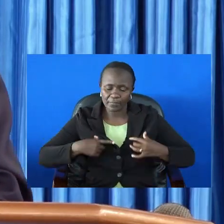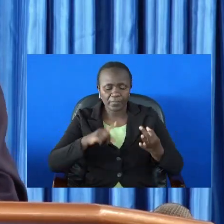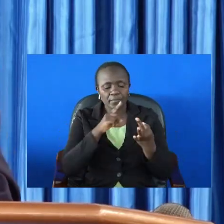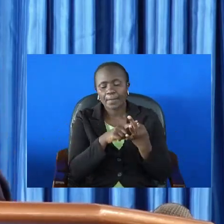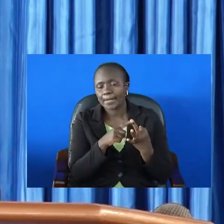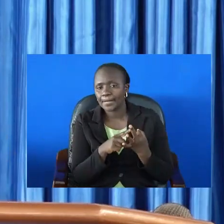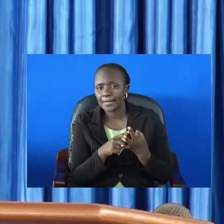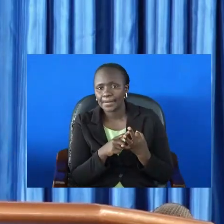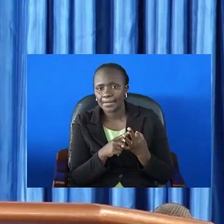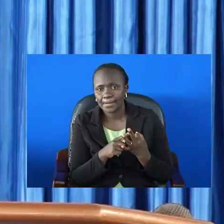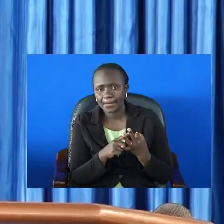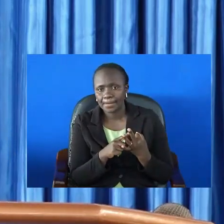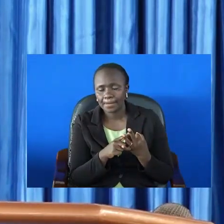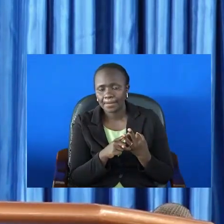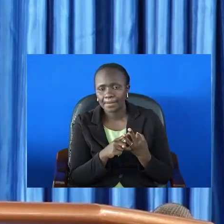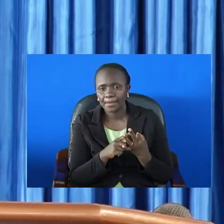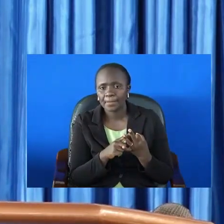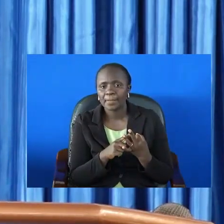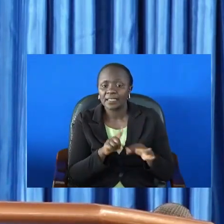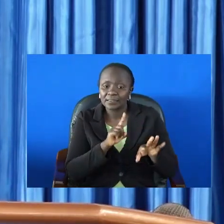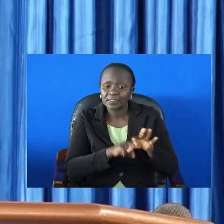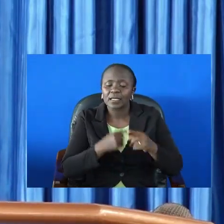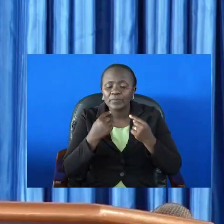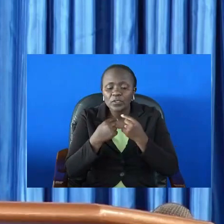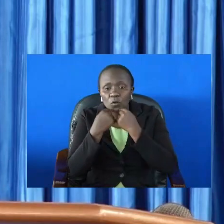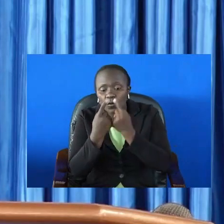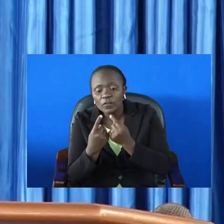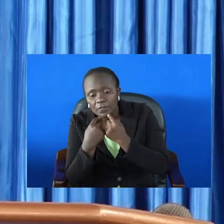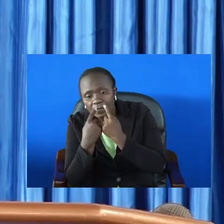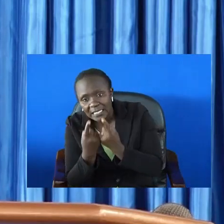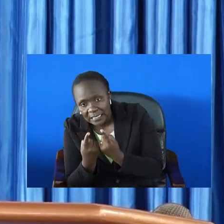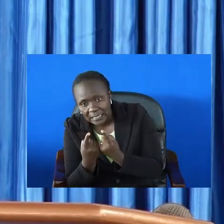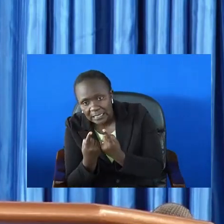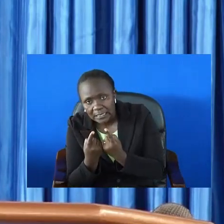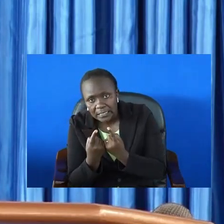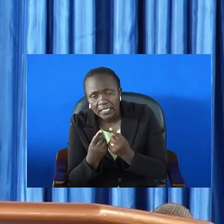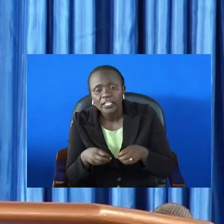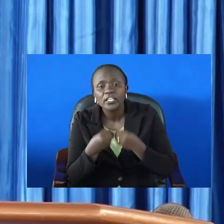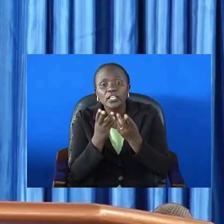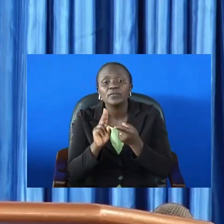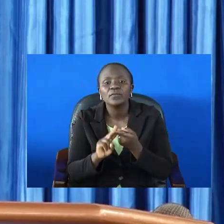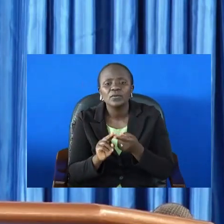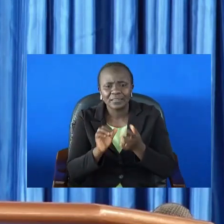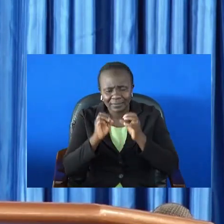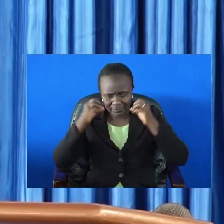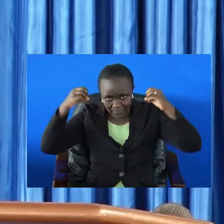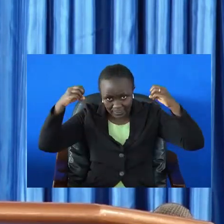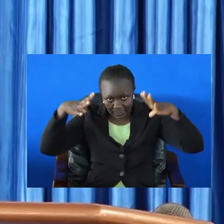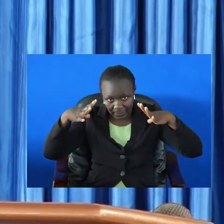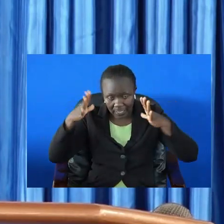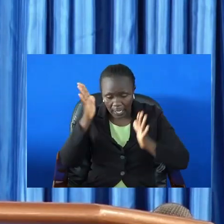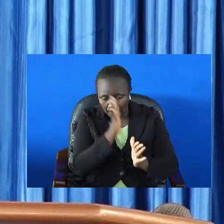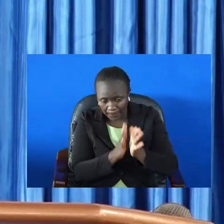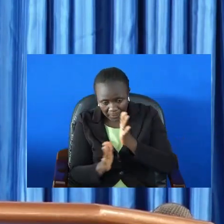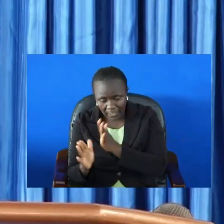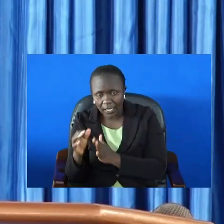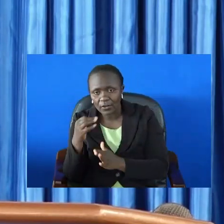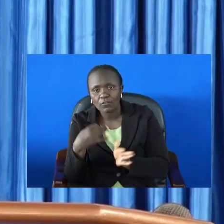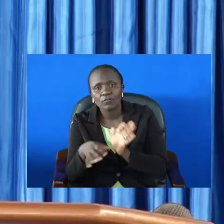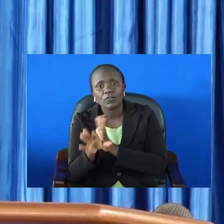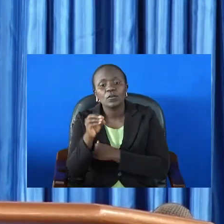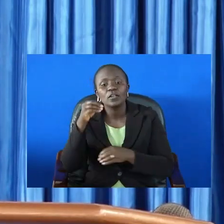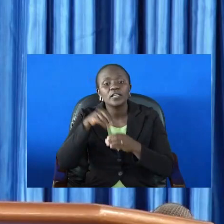three is that when you repent, there are benefits. It gives you clear plans of God in your